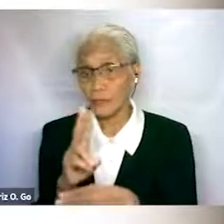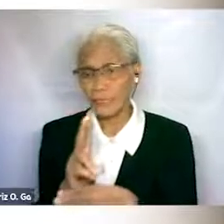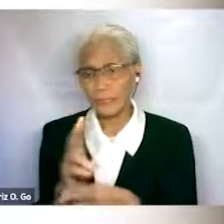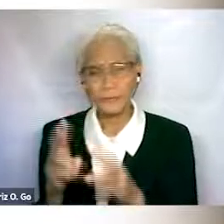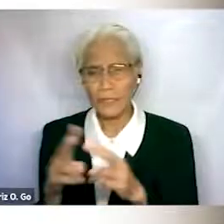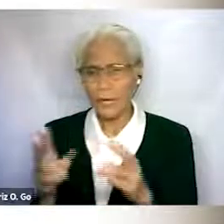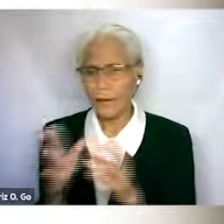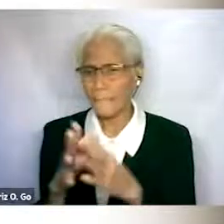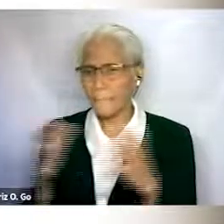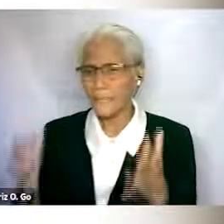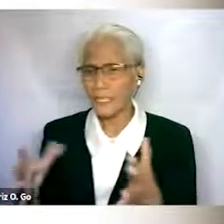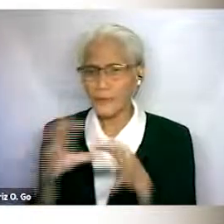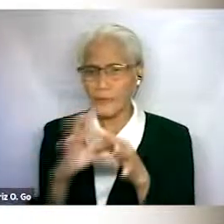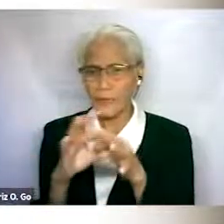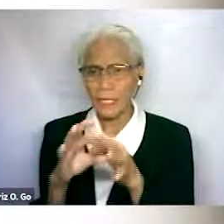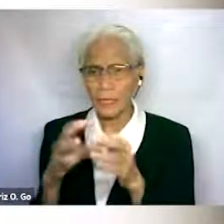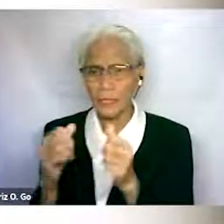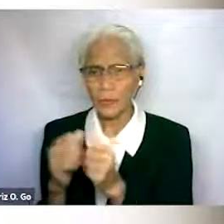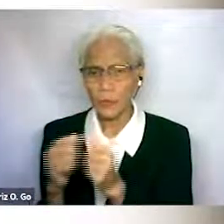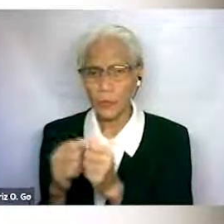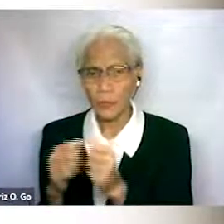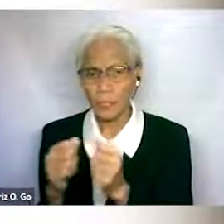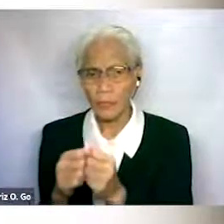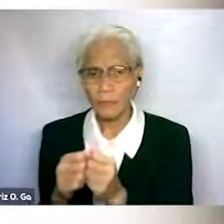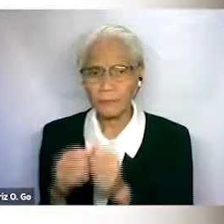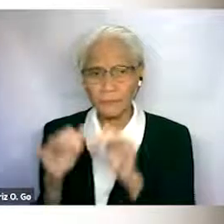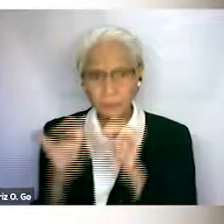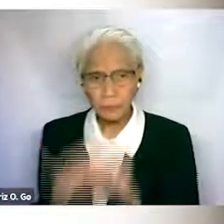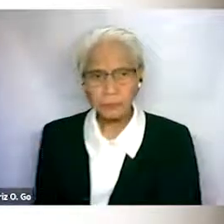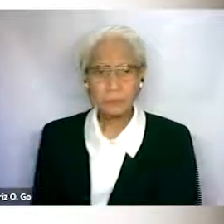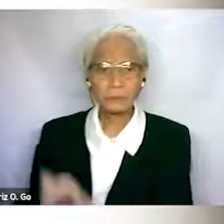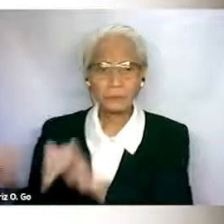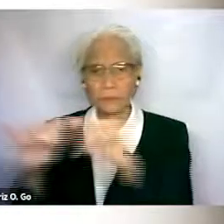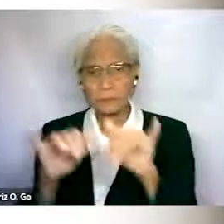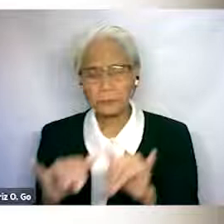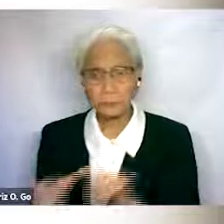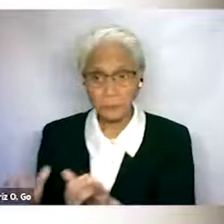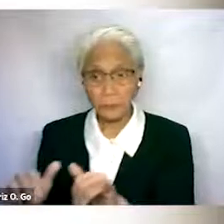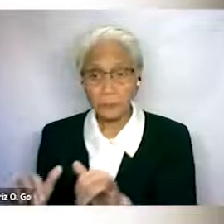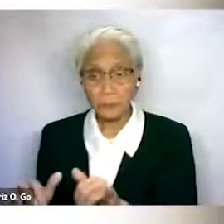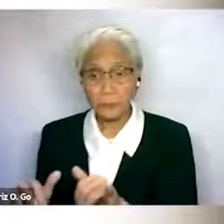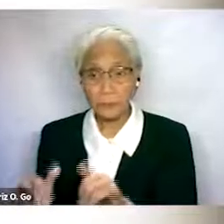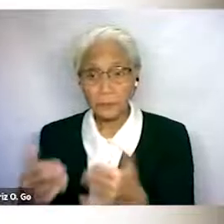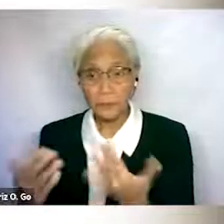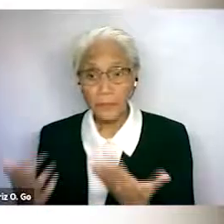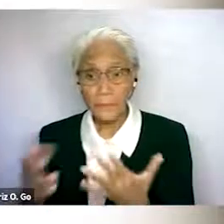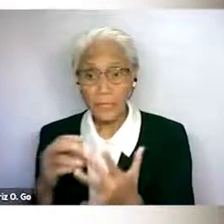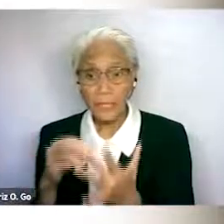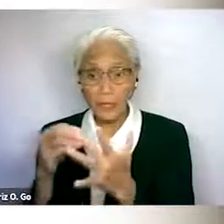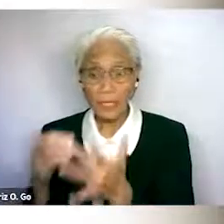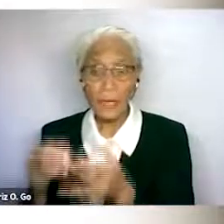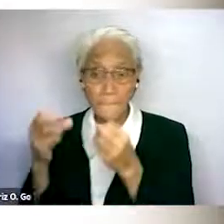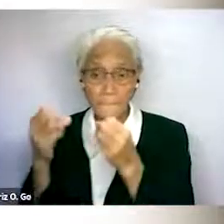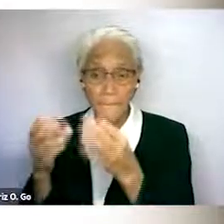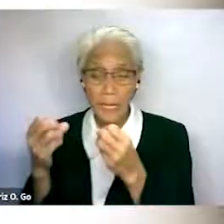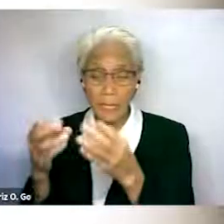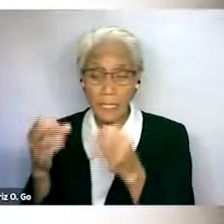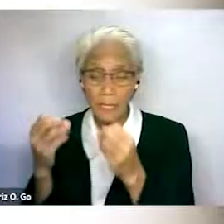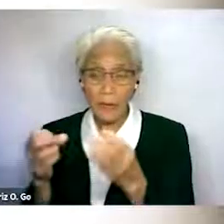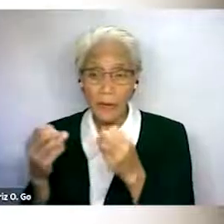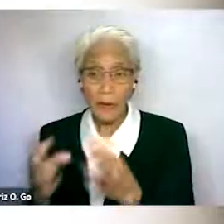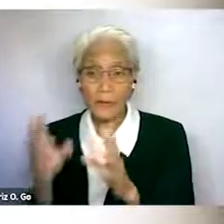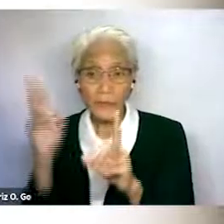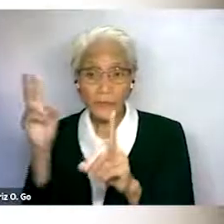rights by through looking at means, you have to look as well how they are specifically able to